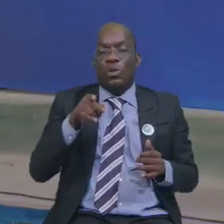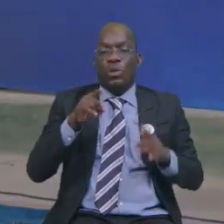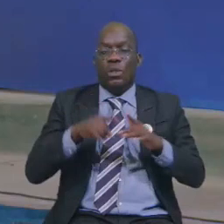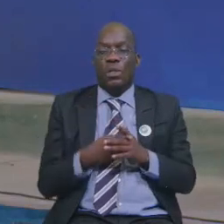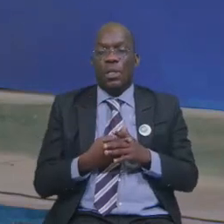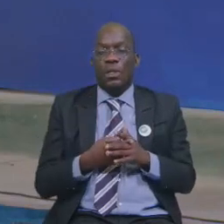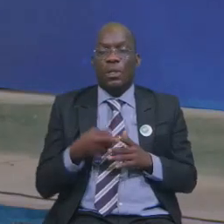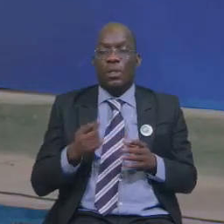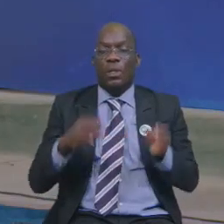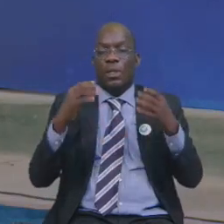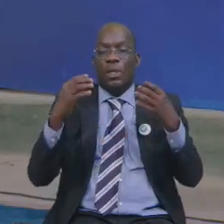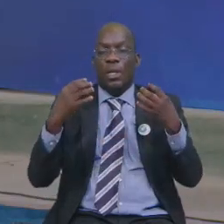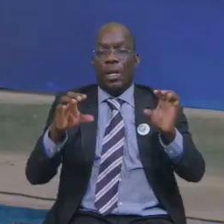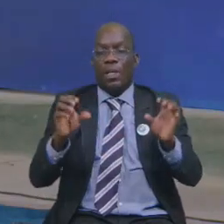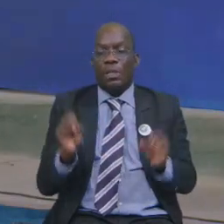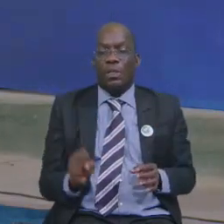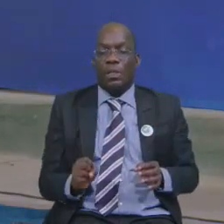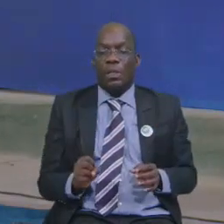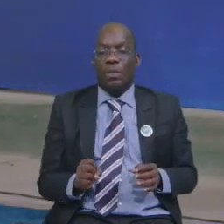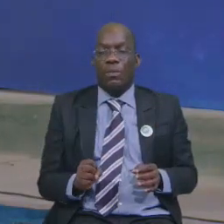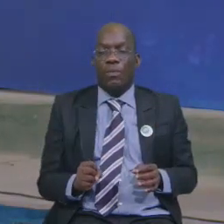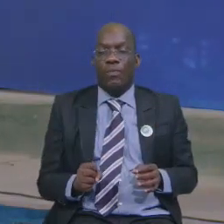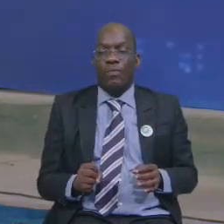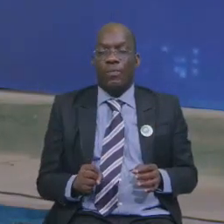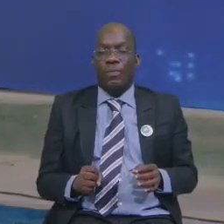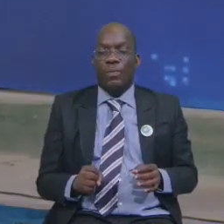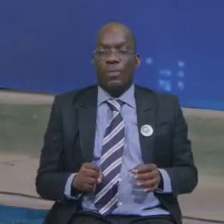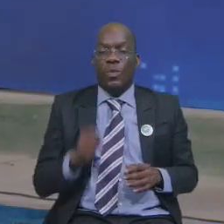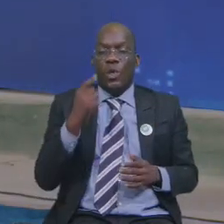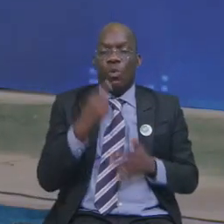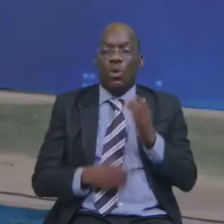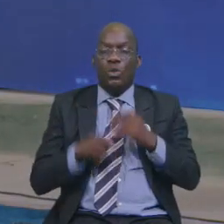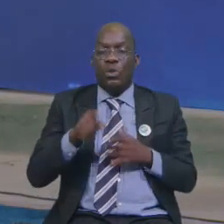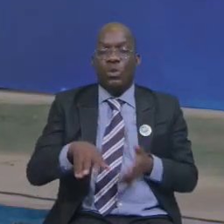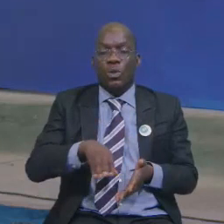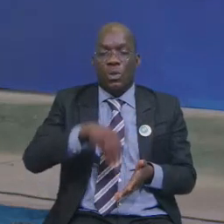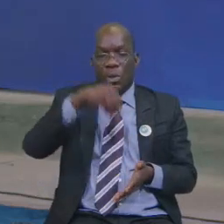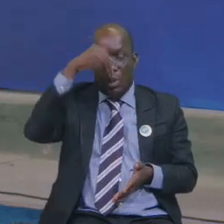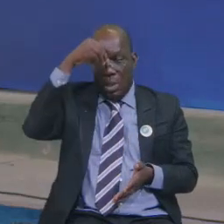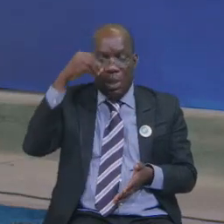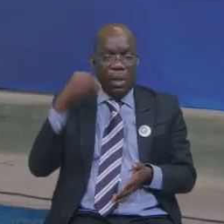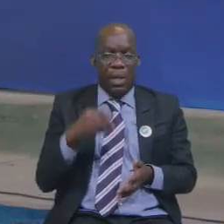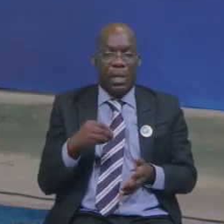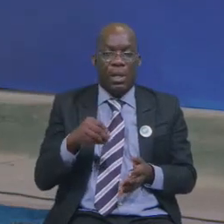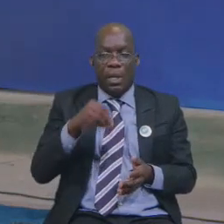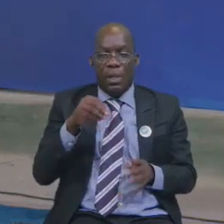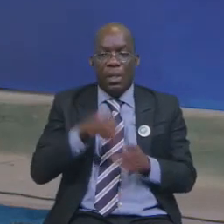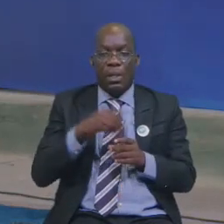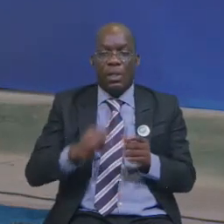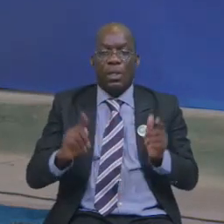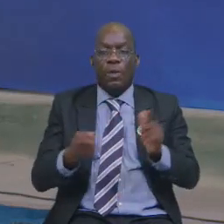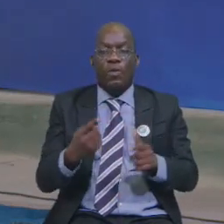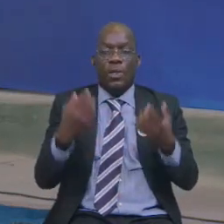the classes. And what you're hearing in the first class, I never heard